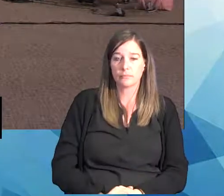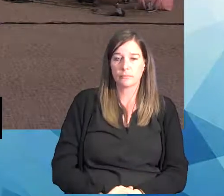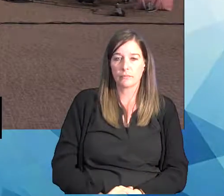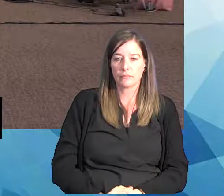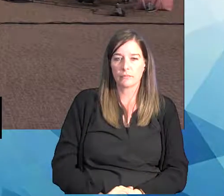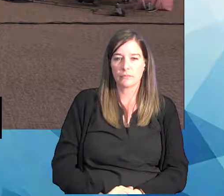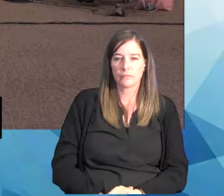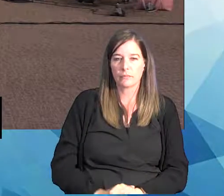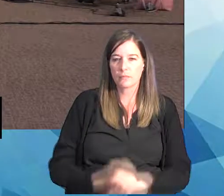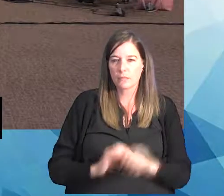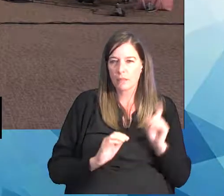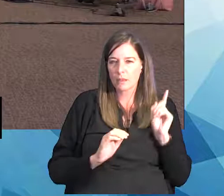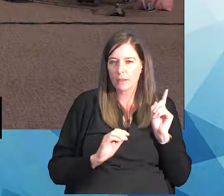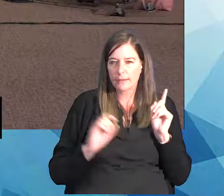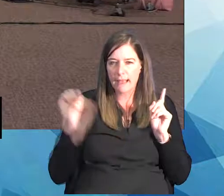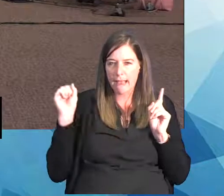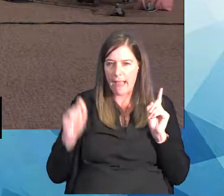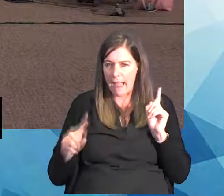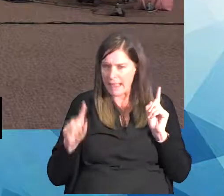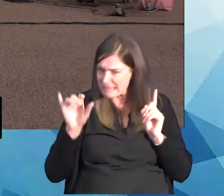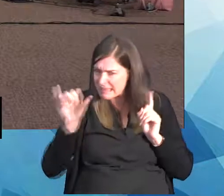David, is that an in-person meeting?